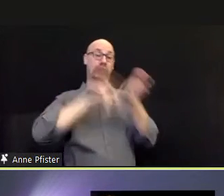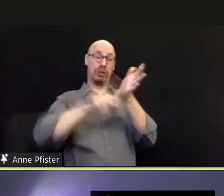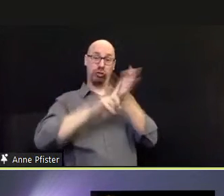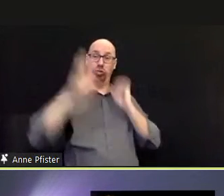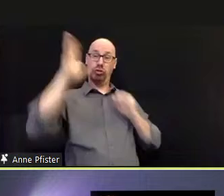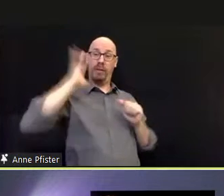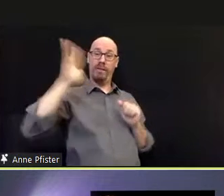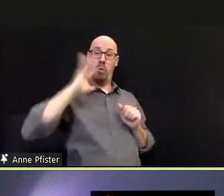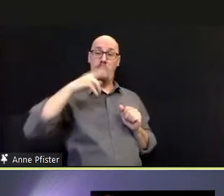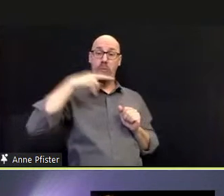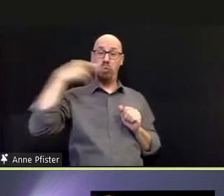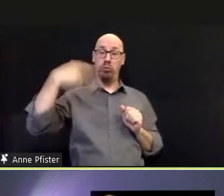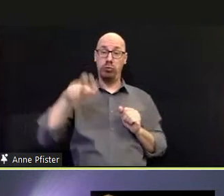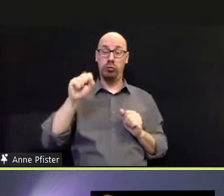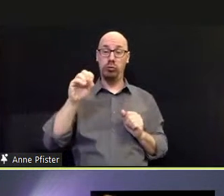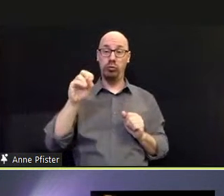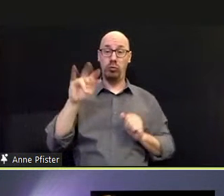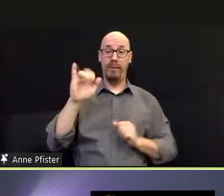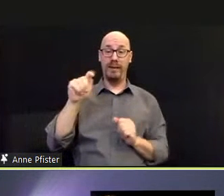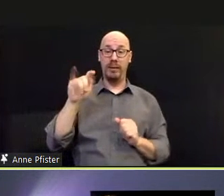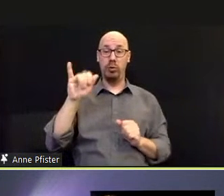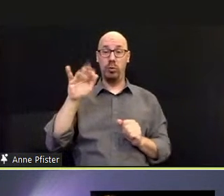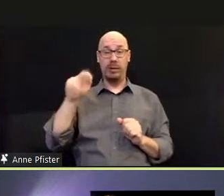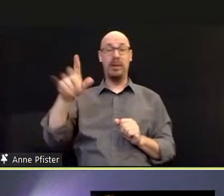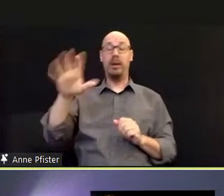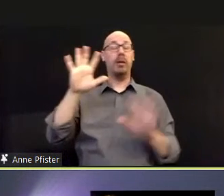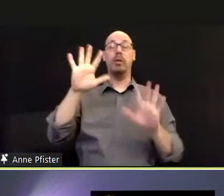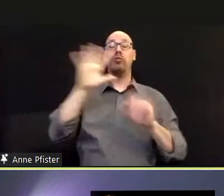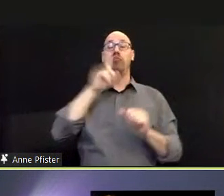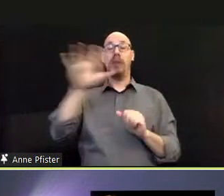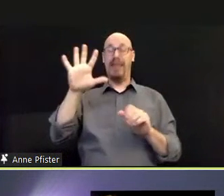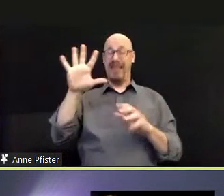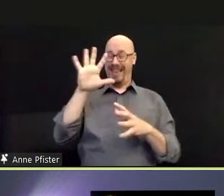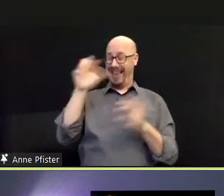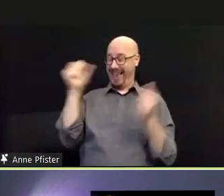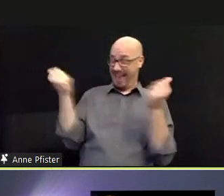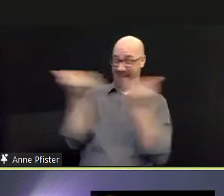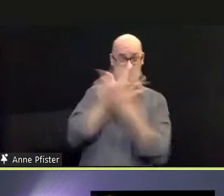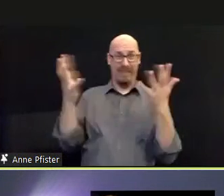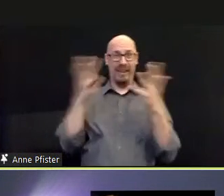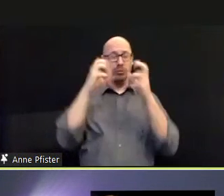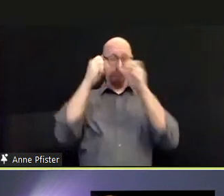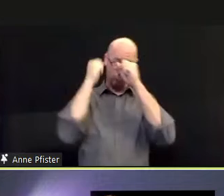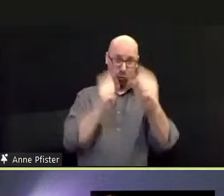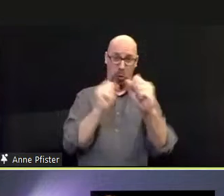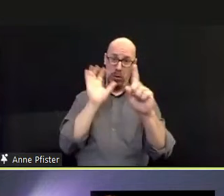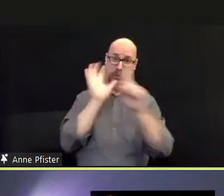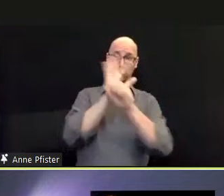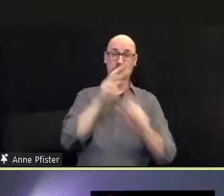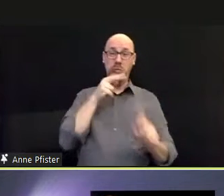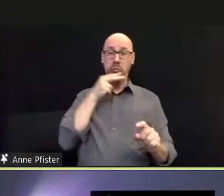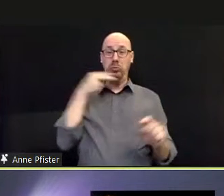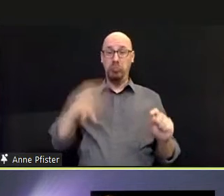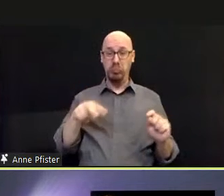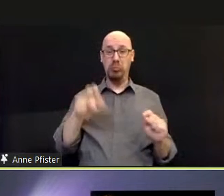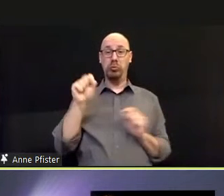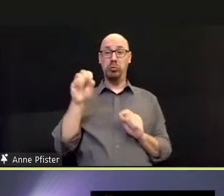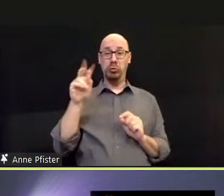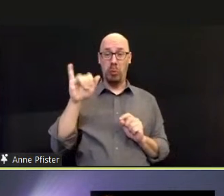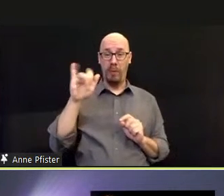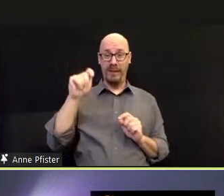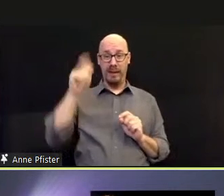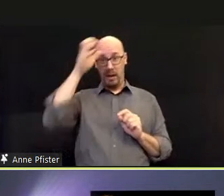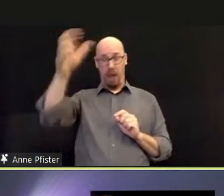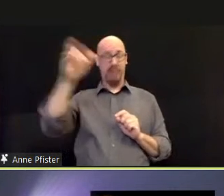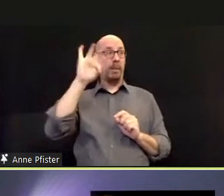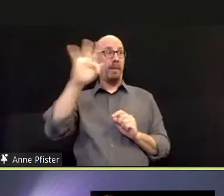Soviet Union, the incredible Sovietness of it all, including the performance of very Soviet notions of deaf